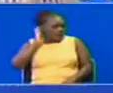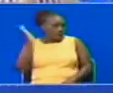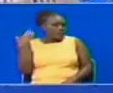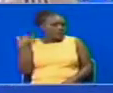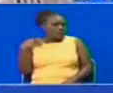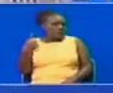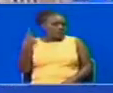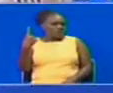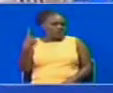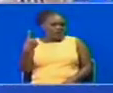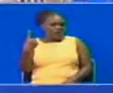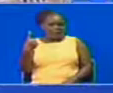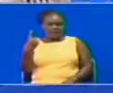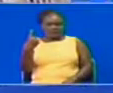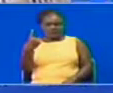a